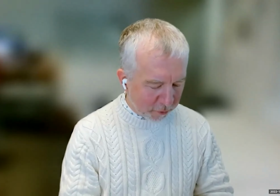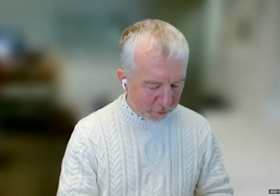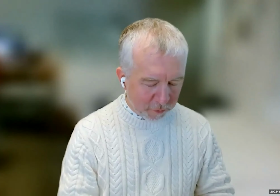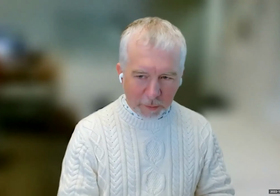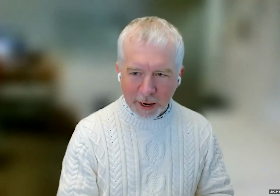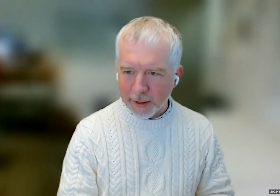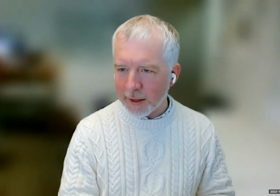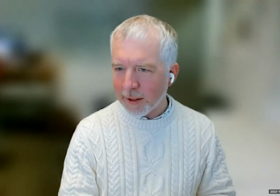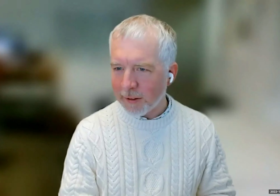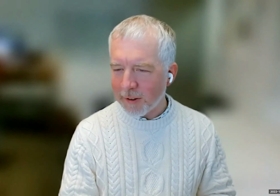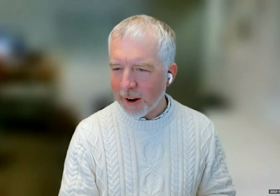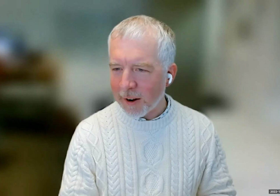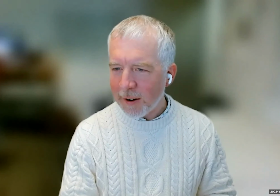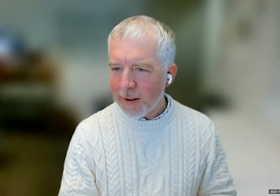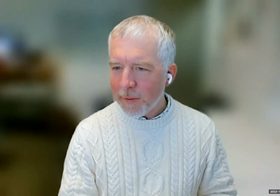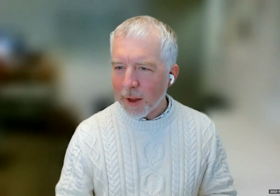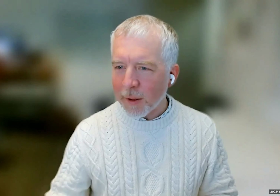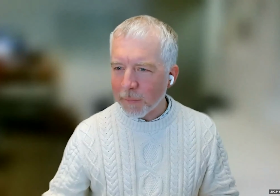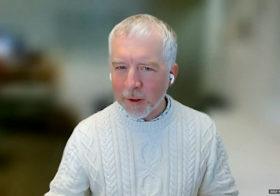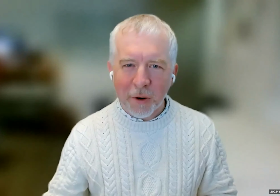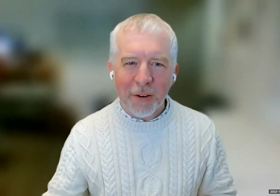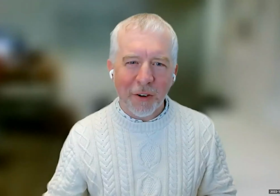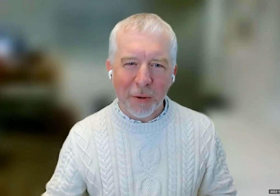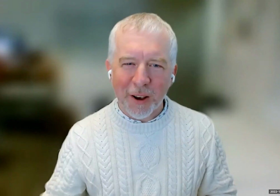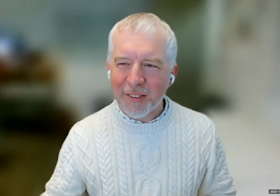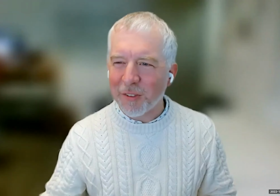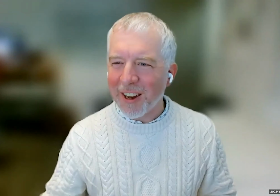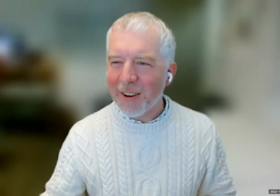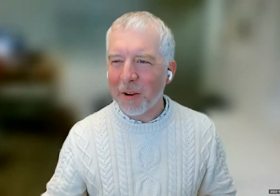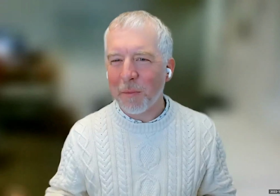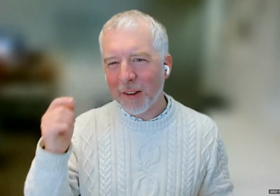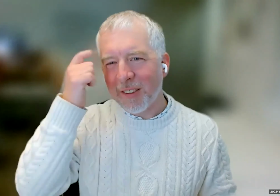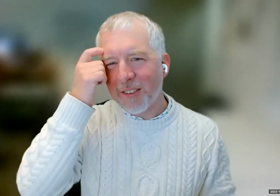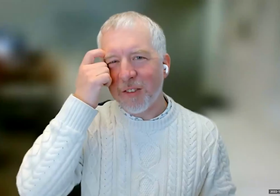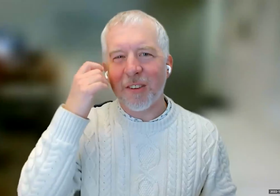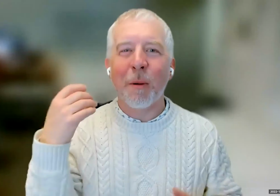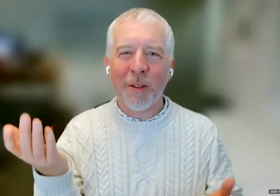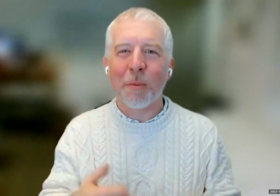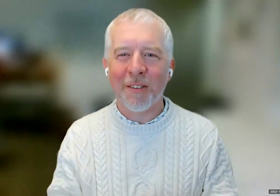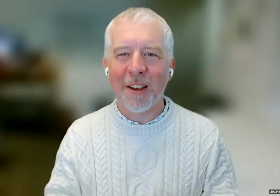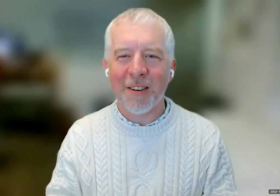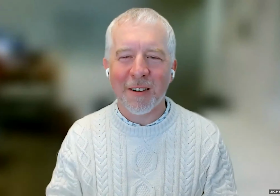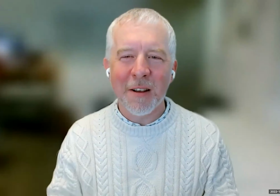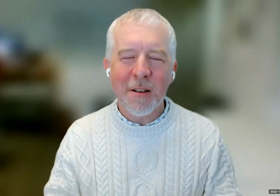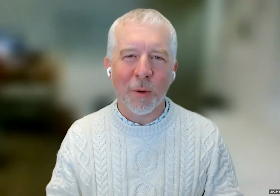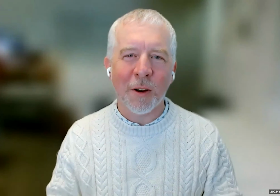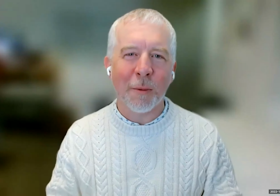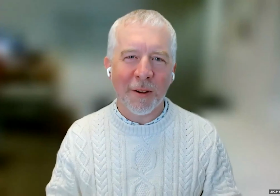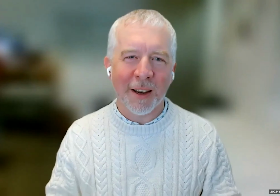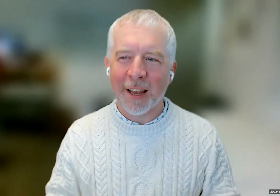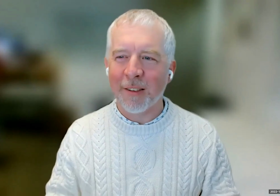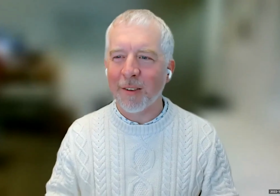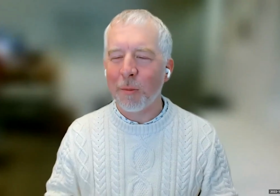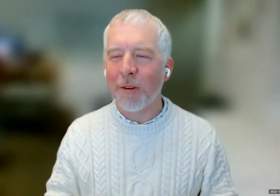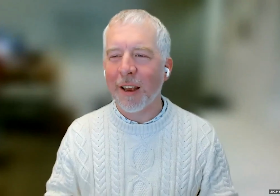and also feedback that you'd like to share. Constructive or otherwise is fine, because this is the first time I'm doing this presentation and we're going to